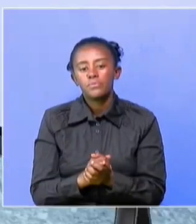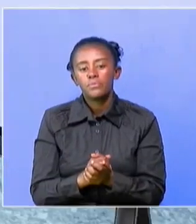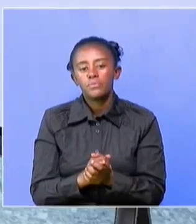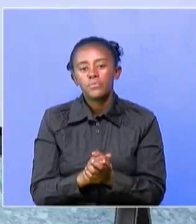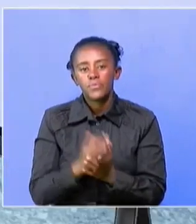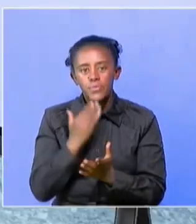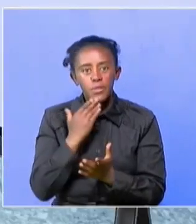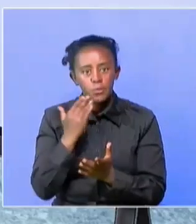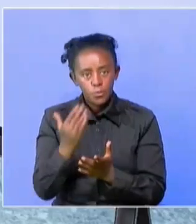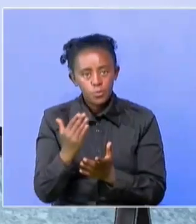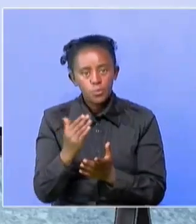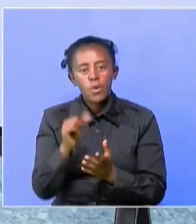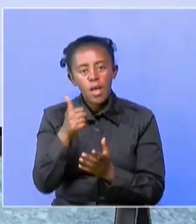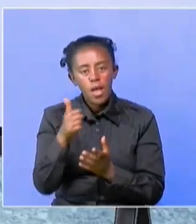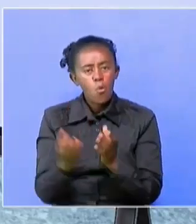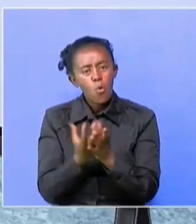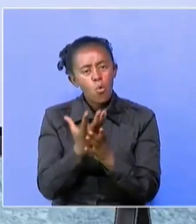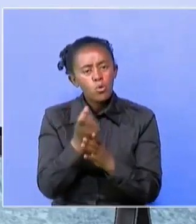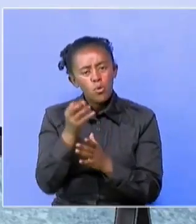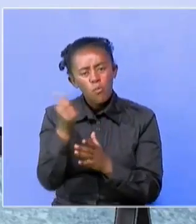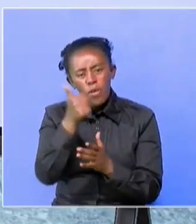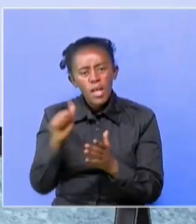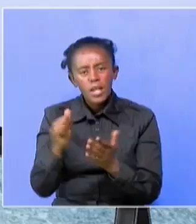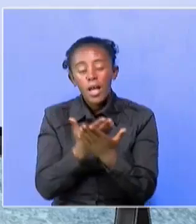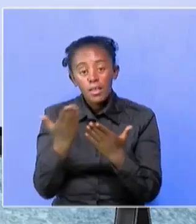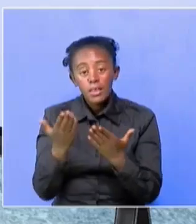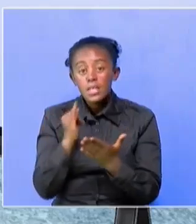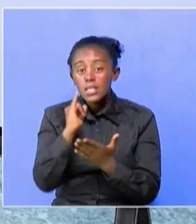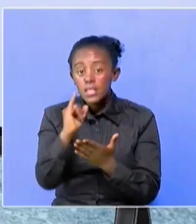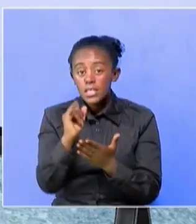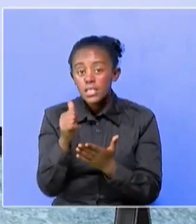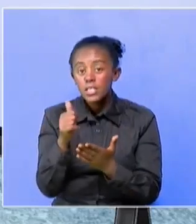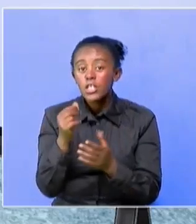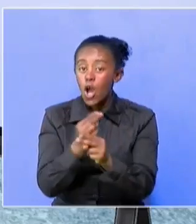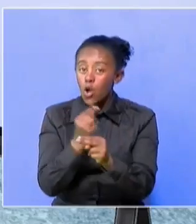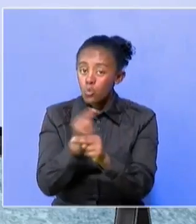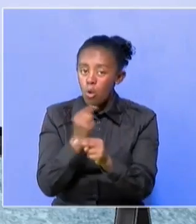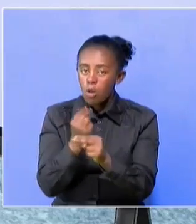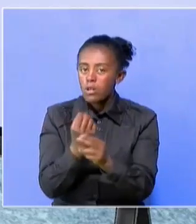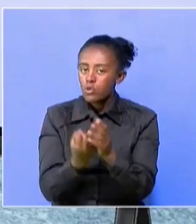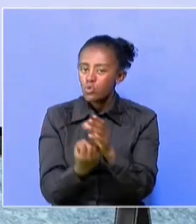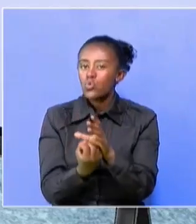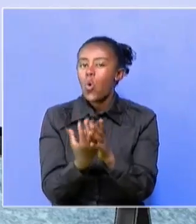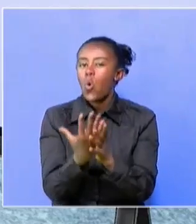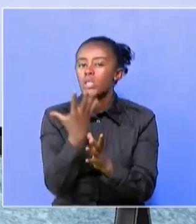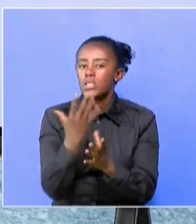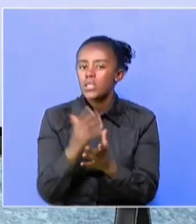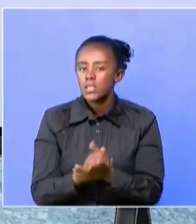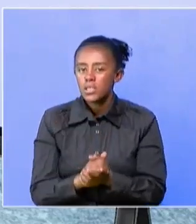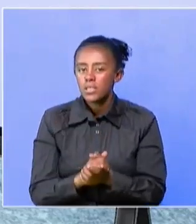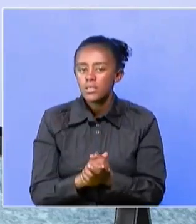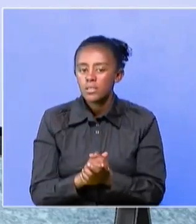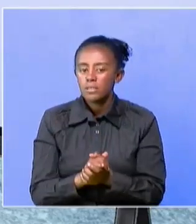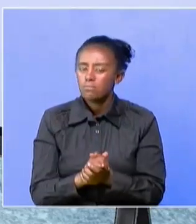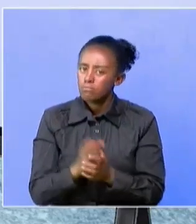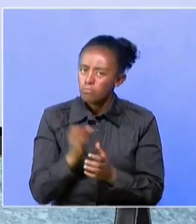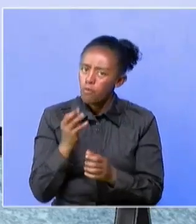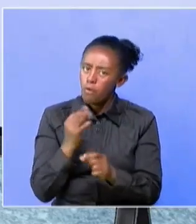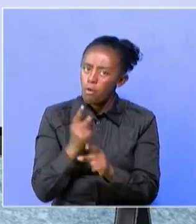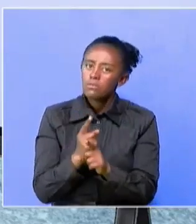Yet, a wealth of any country is its natural resources. Of